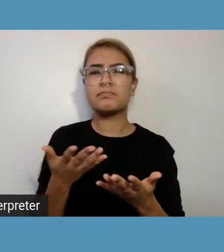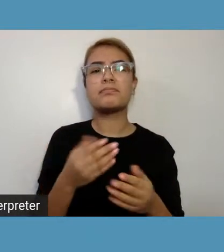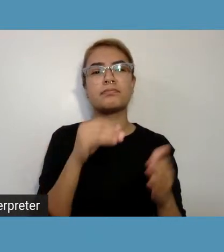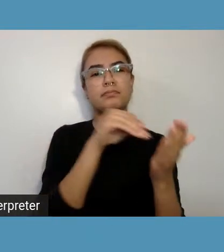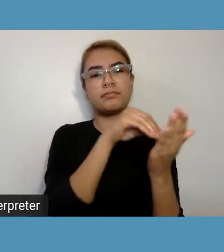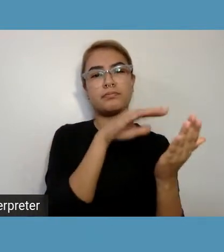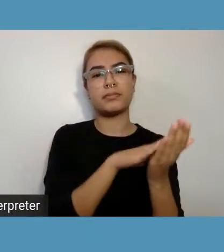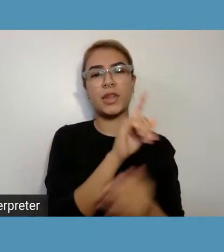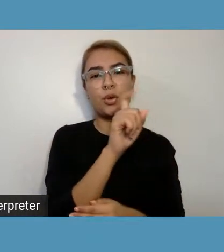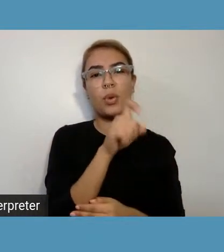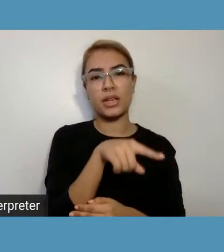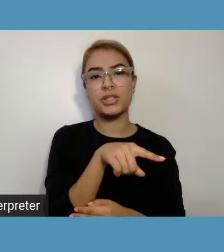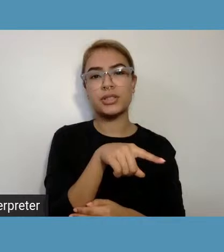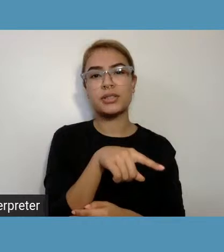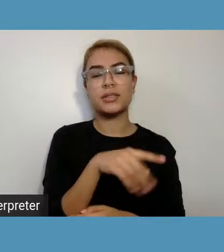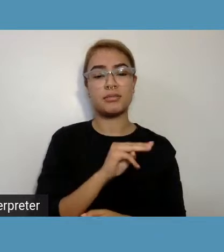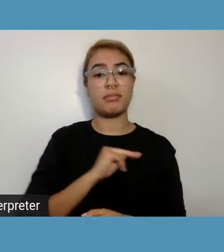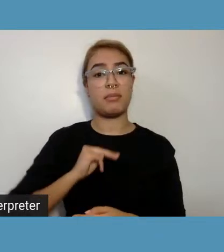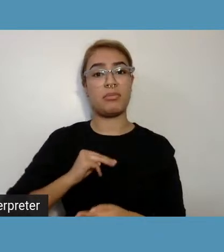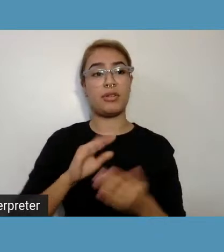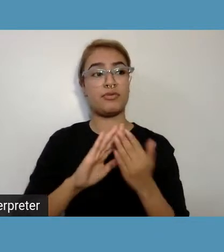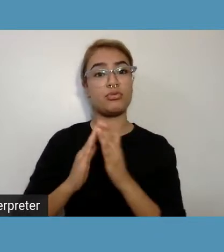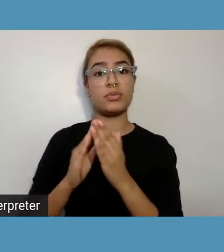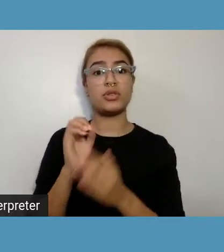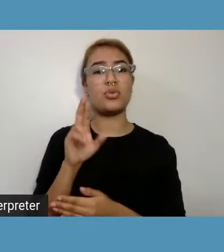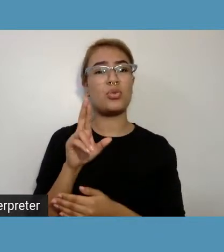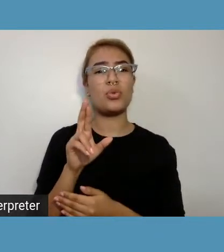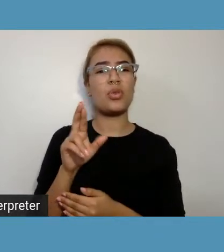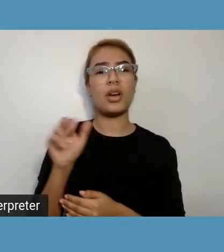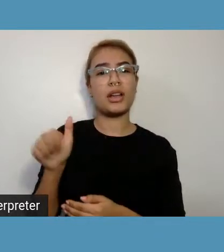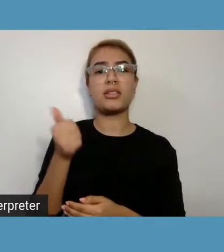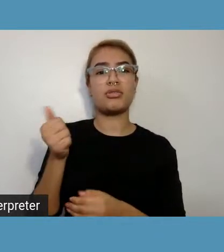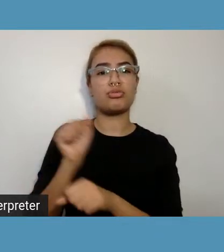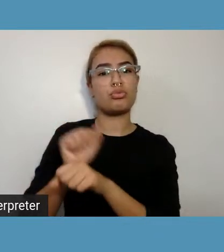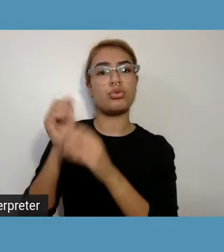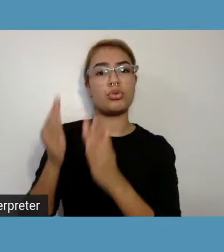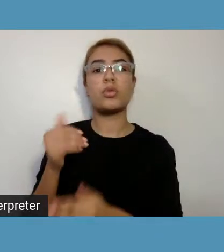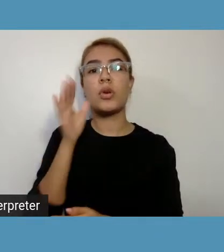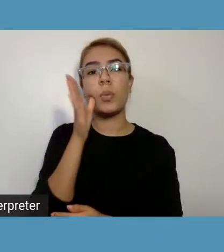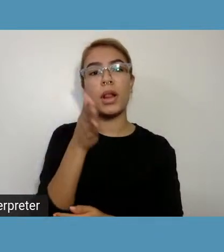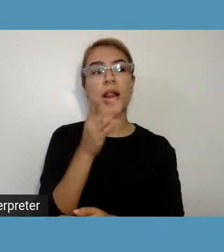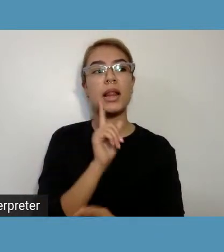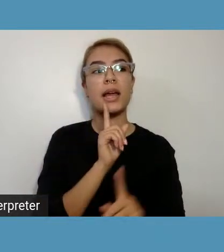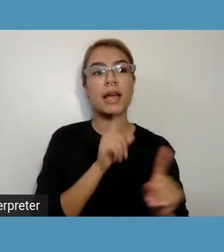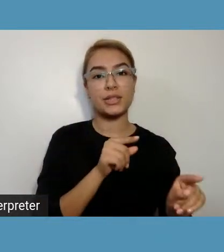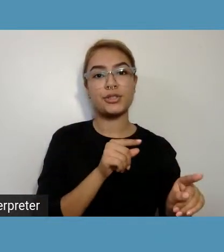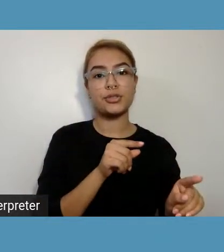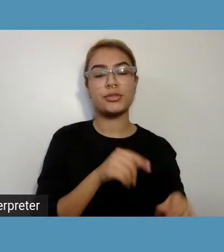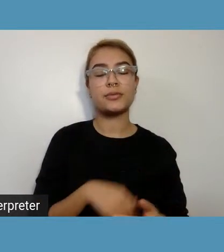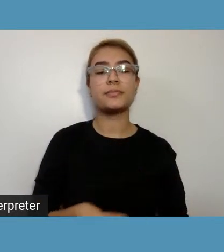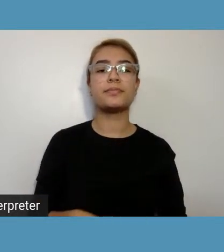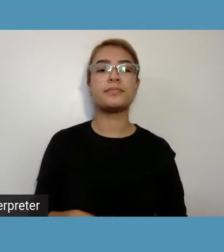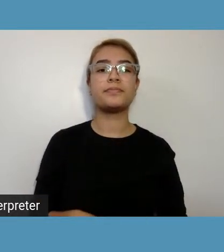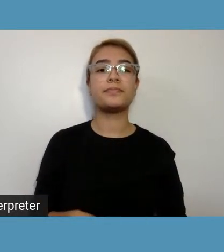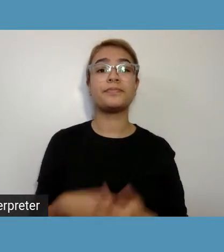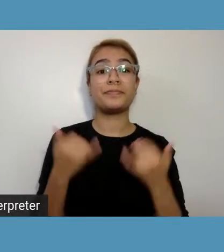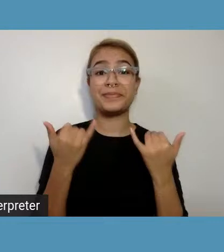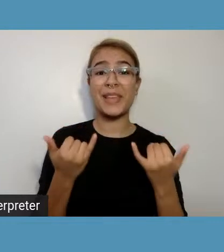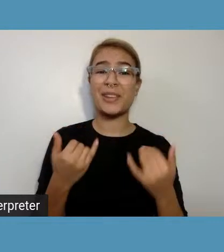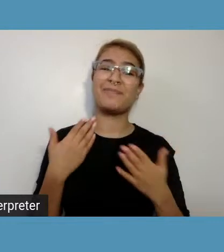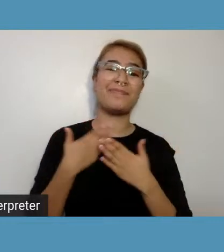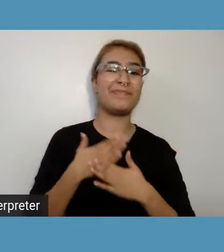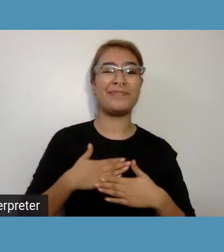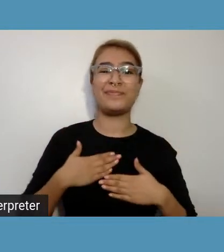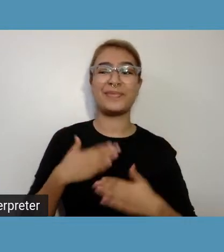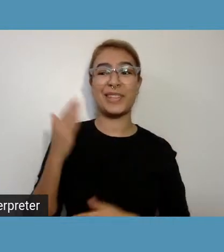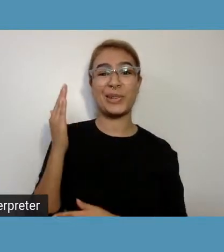questions. A member of the community or one of our student technology fellows will get back to you. Now it's my pleasure to introduce today's speaker